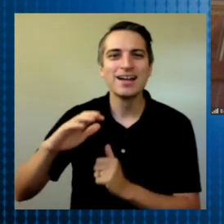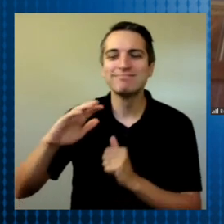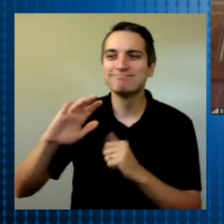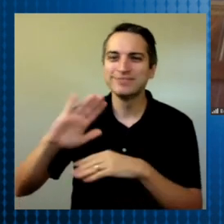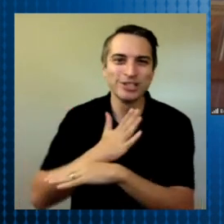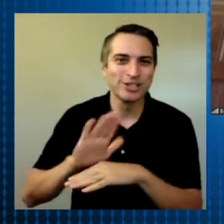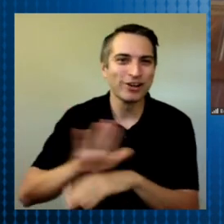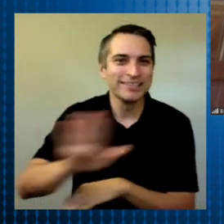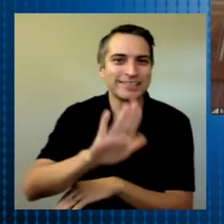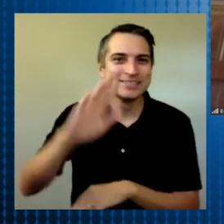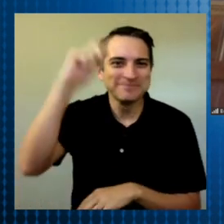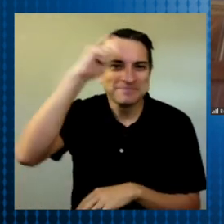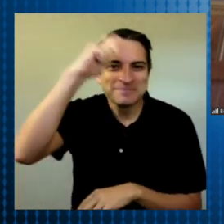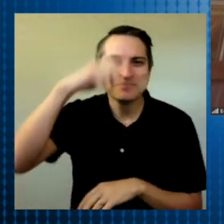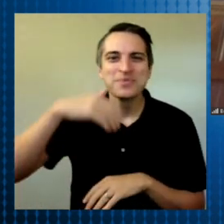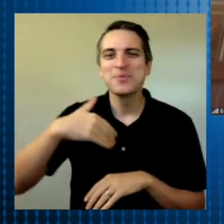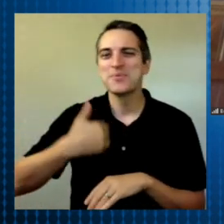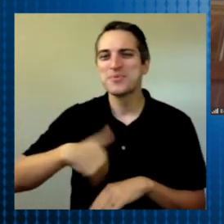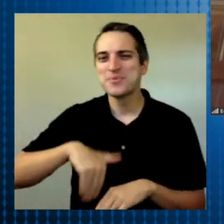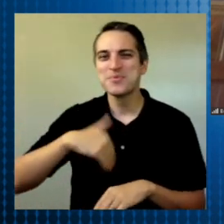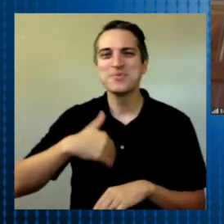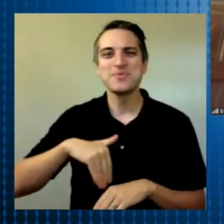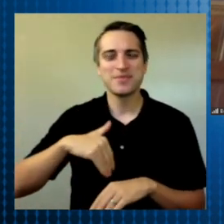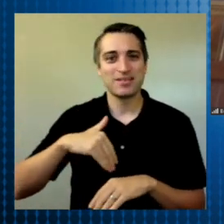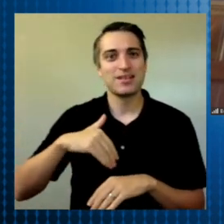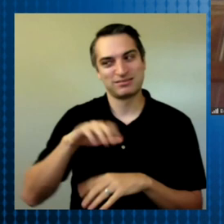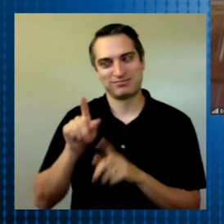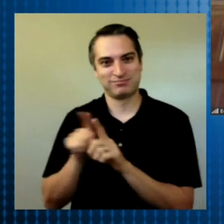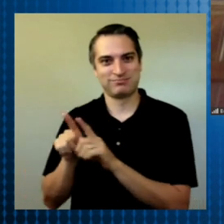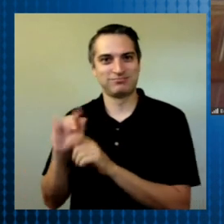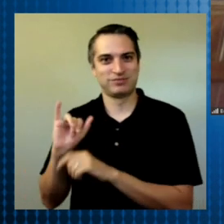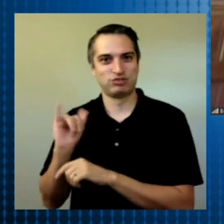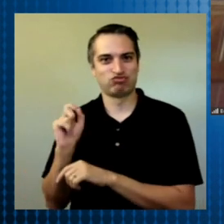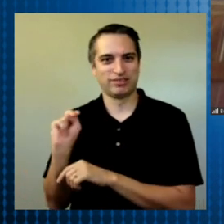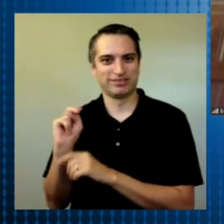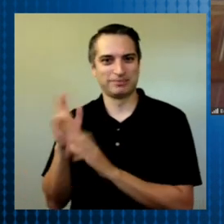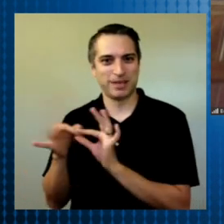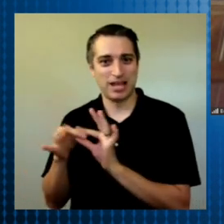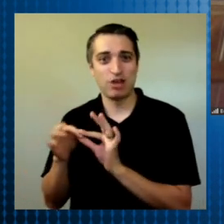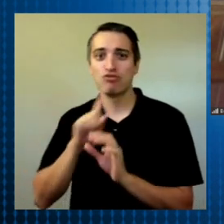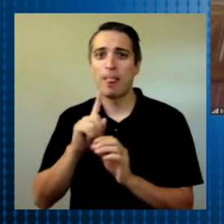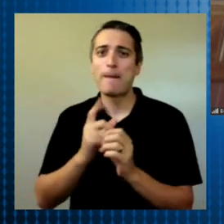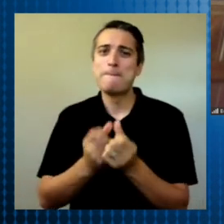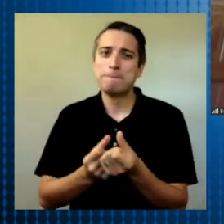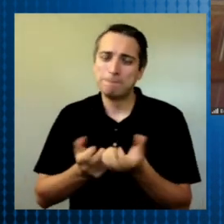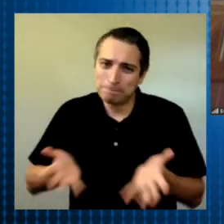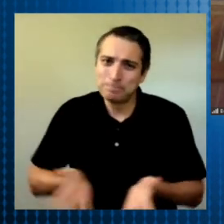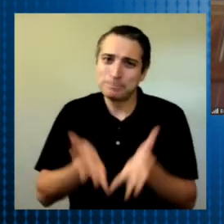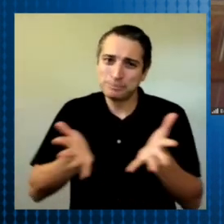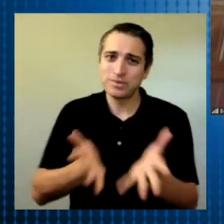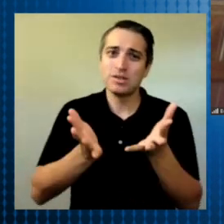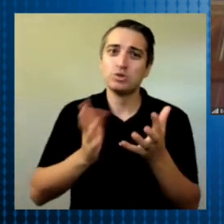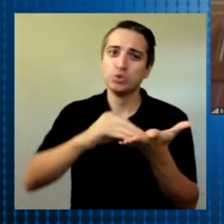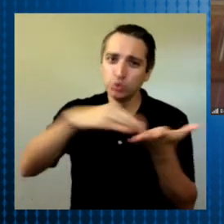doing some great things that have helped us to push our agenda for student success for everyone. One